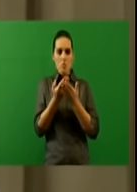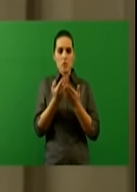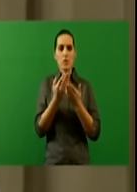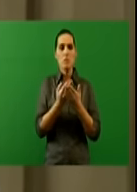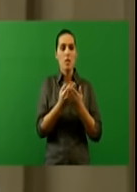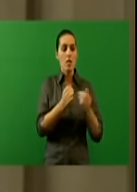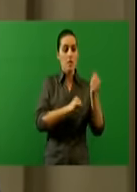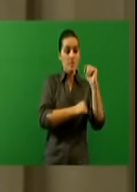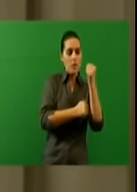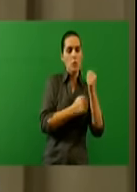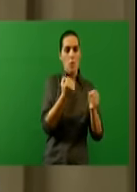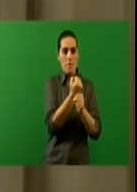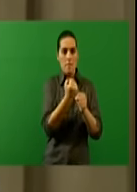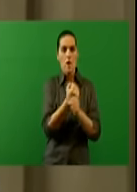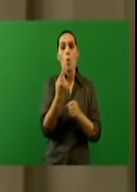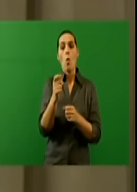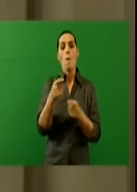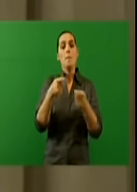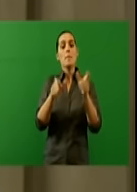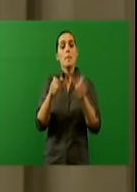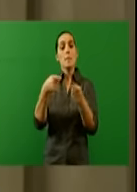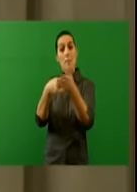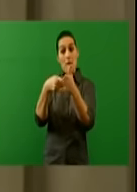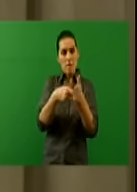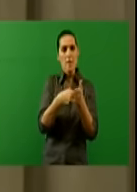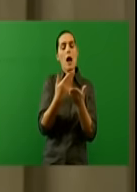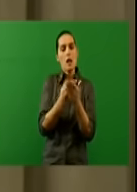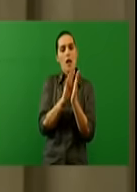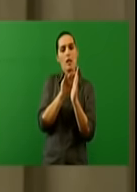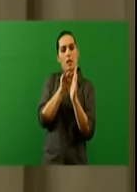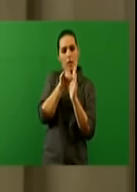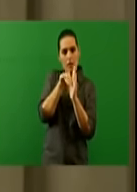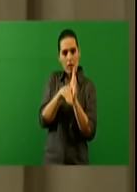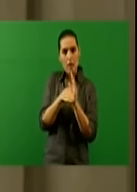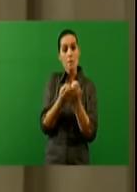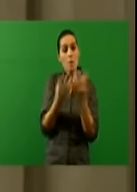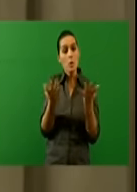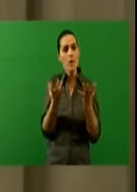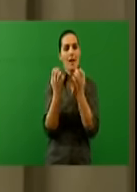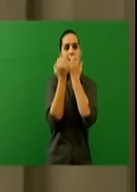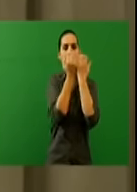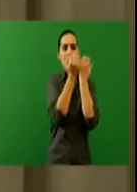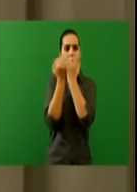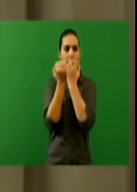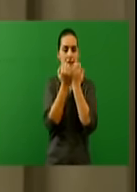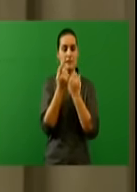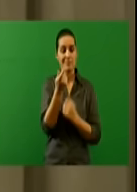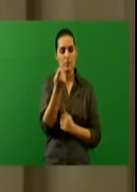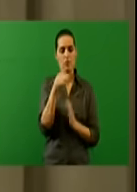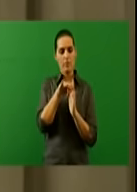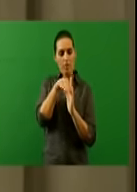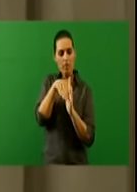consumer price levels, and future prices of grains have declined markedly. Should food